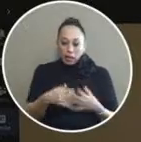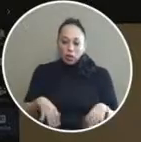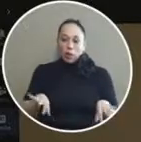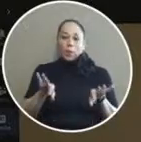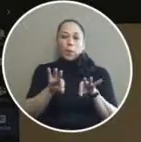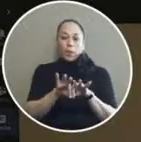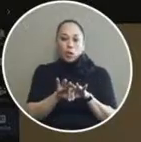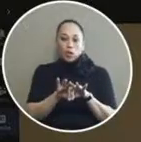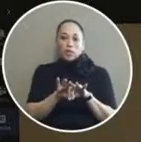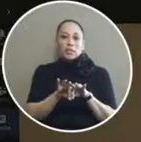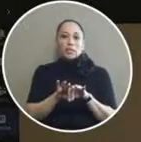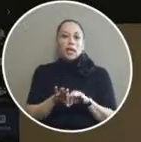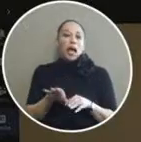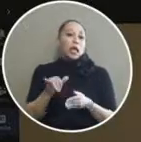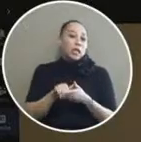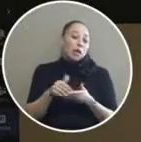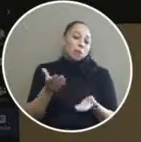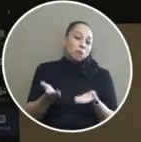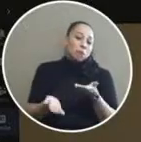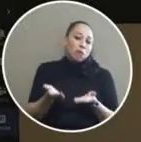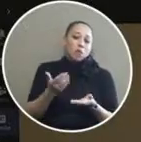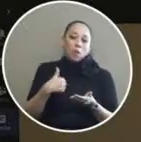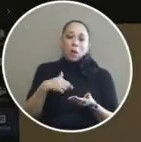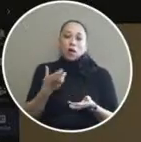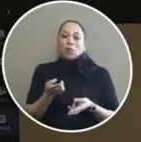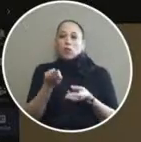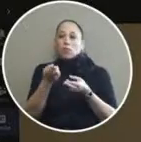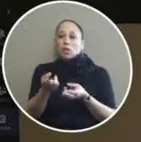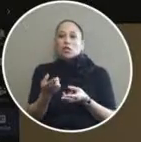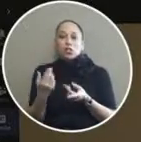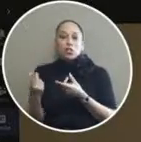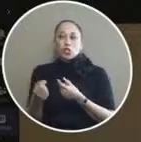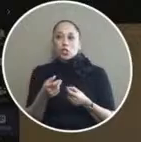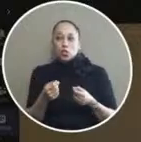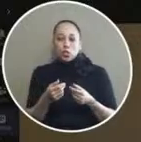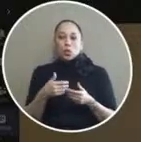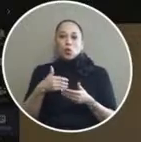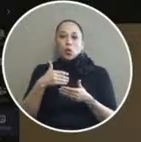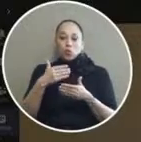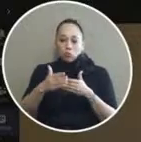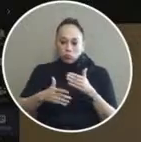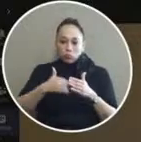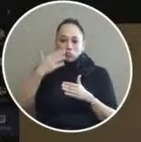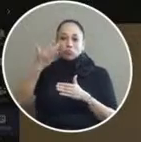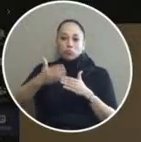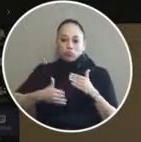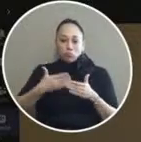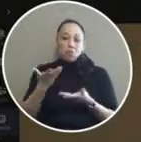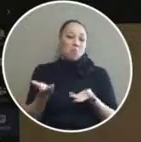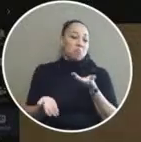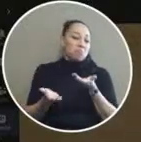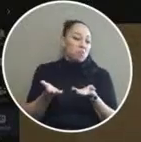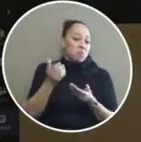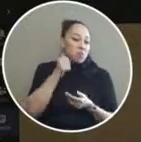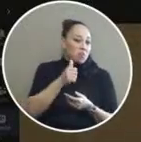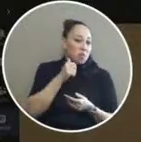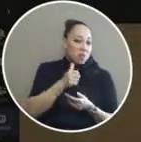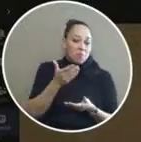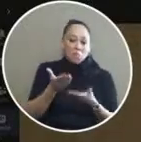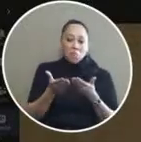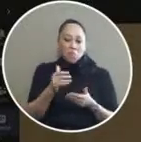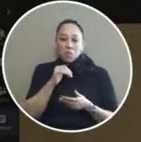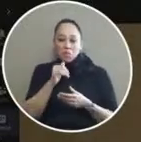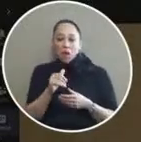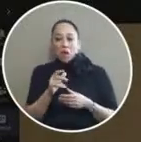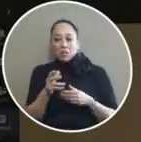that. That might be my recommendation, to do it periodically. Maybe daily might not be feasible,